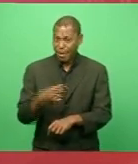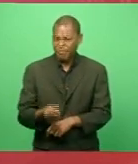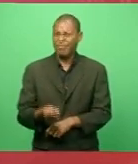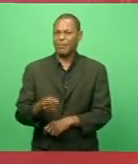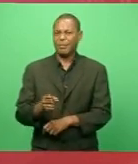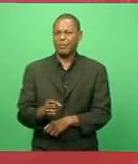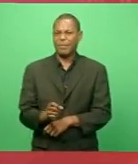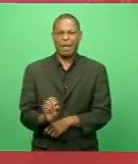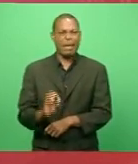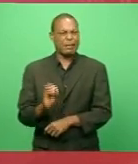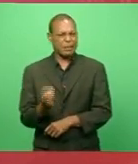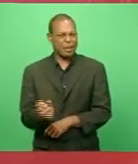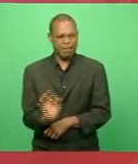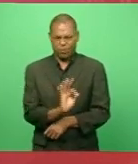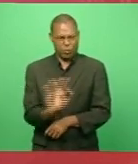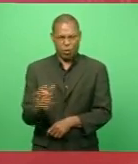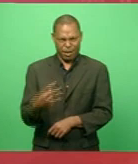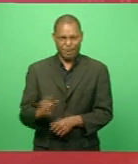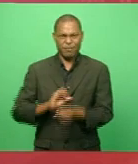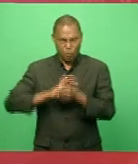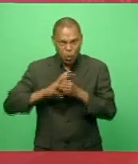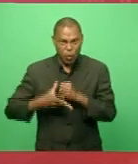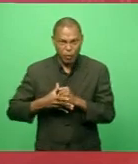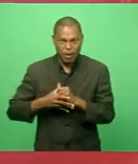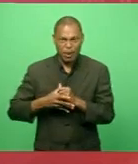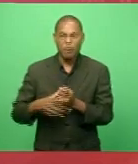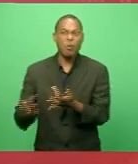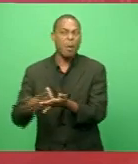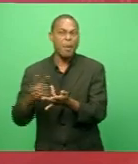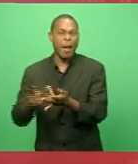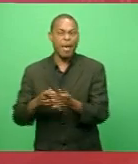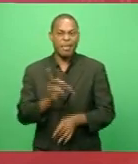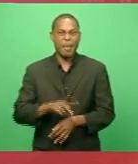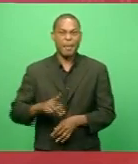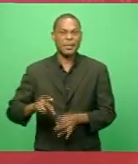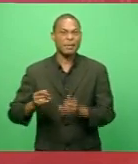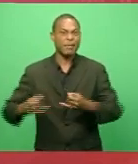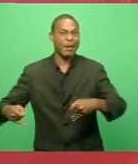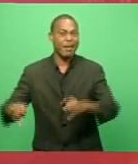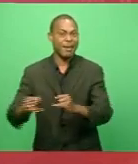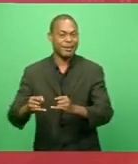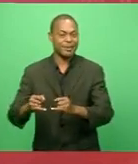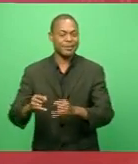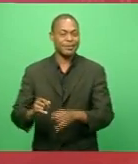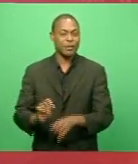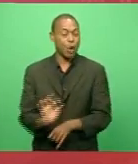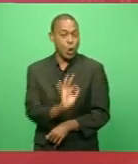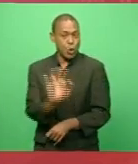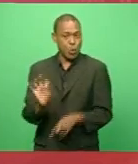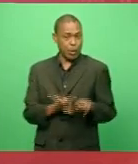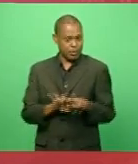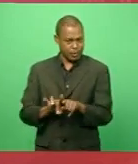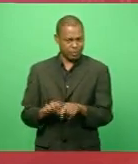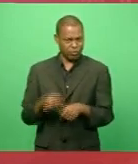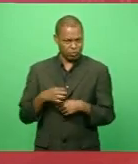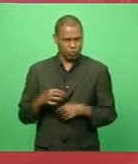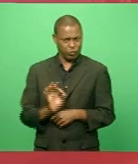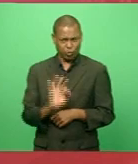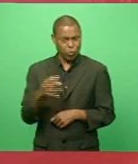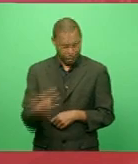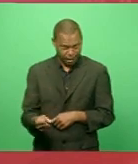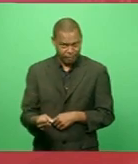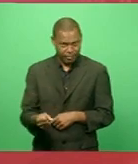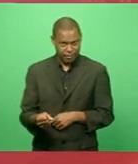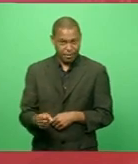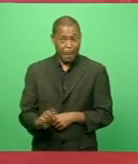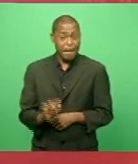some non-COVID-19 cases from other Pacific Island countries. This obviously does not mean that we have COVID-19 in